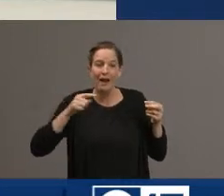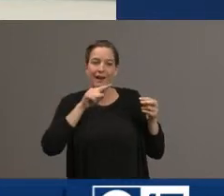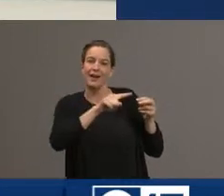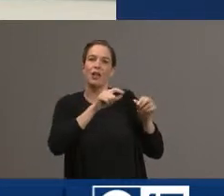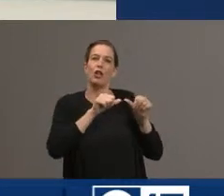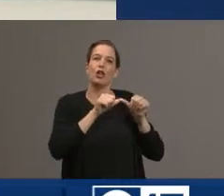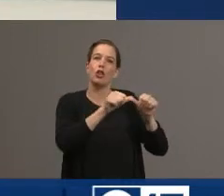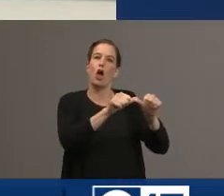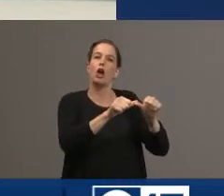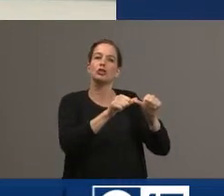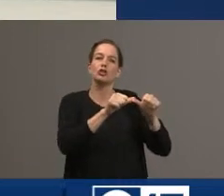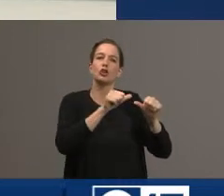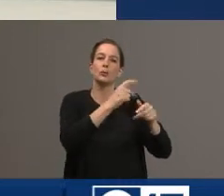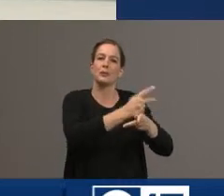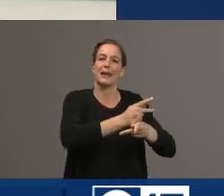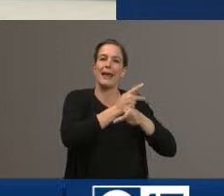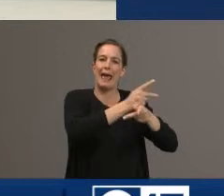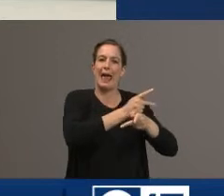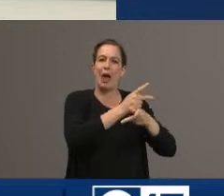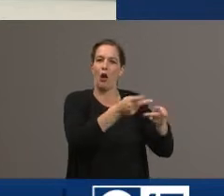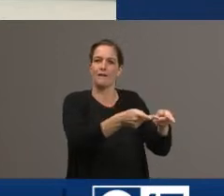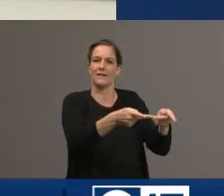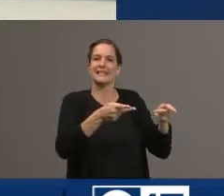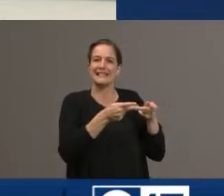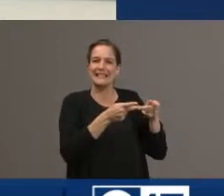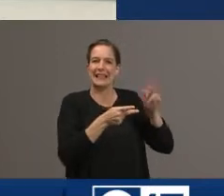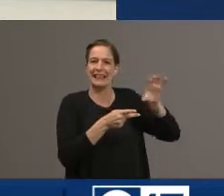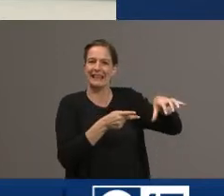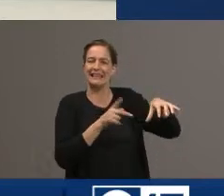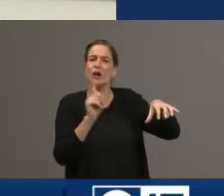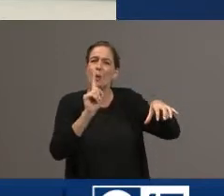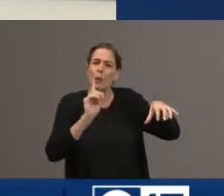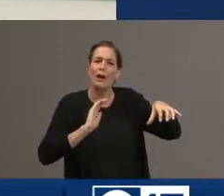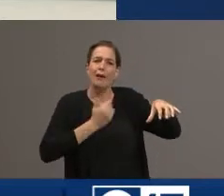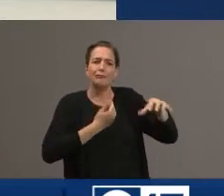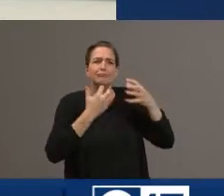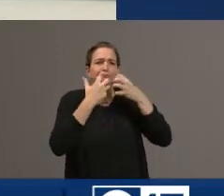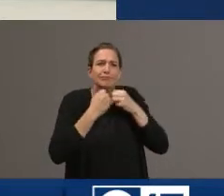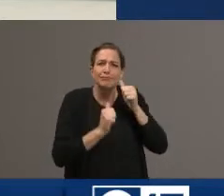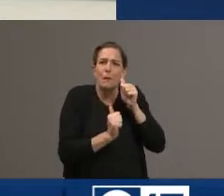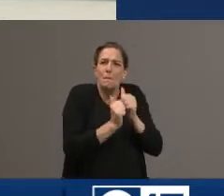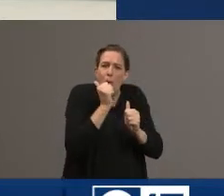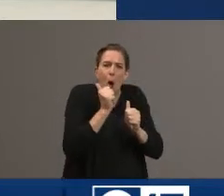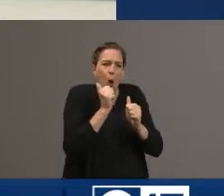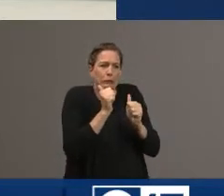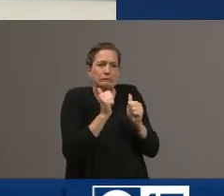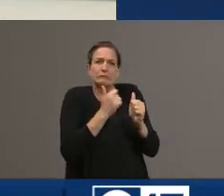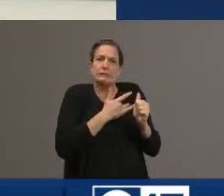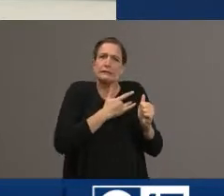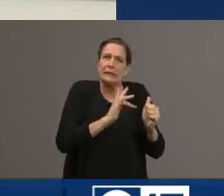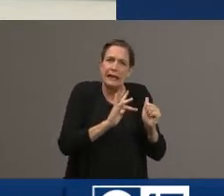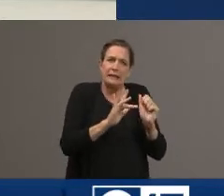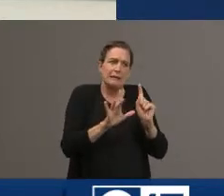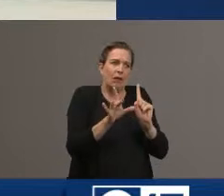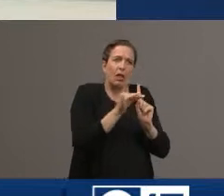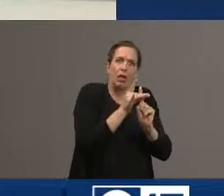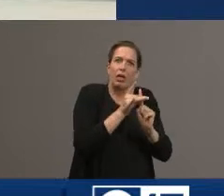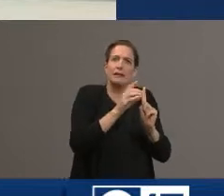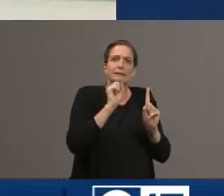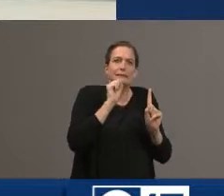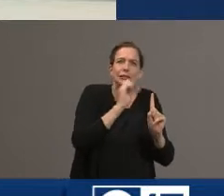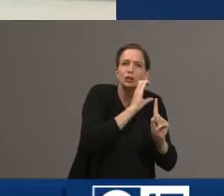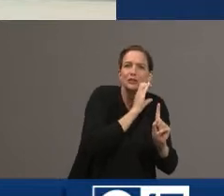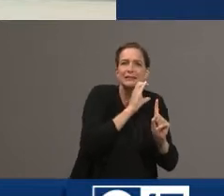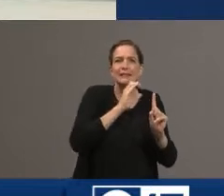most vulnerable are. We're going to continue to focus on that, and we've, I don't want to say we have our arms around it because there's so much more to do to